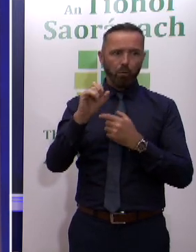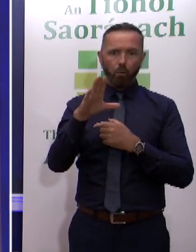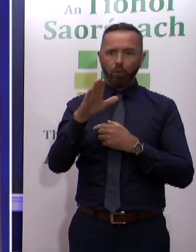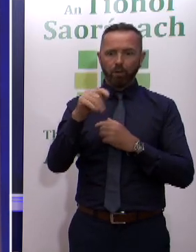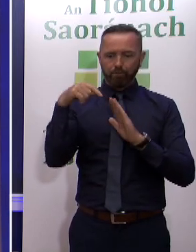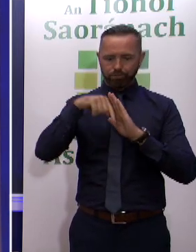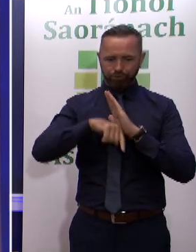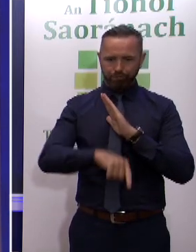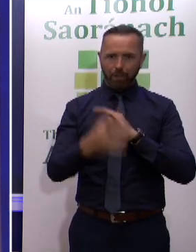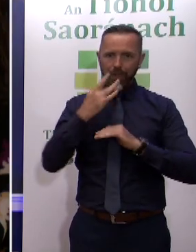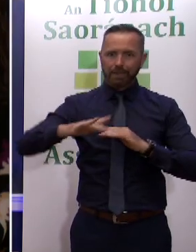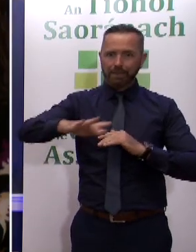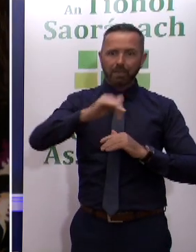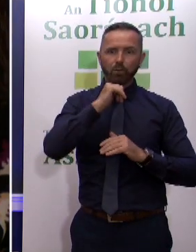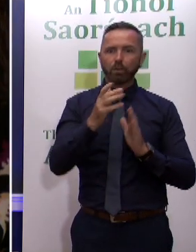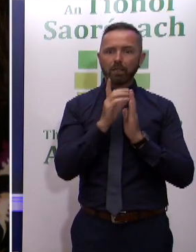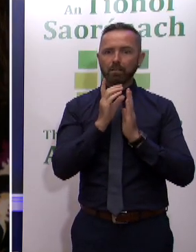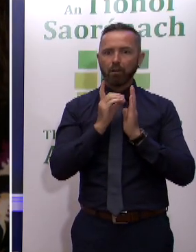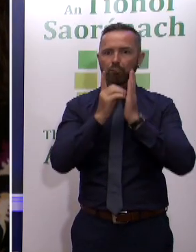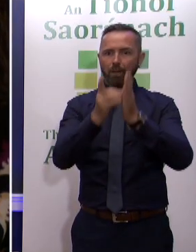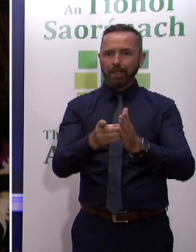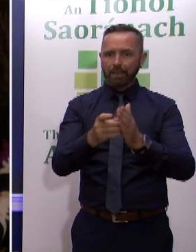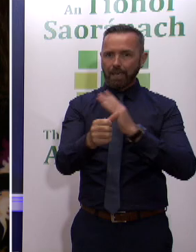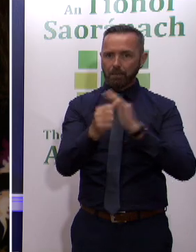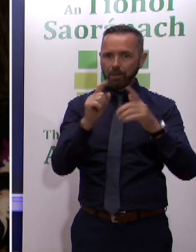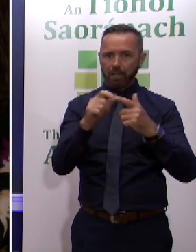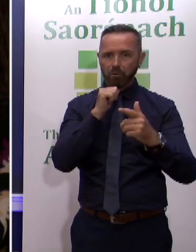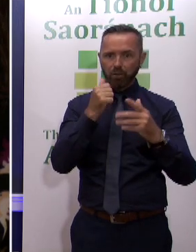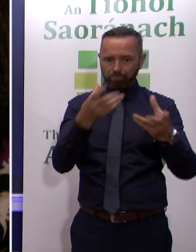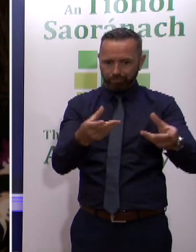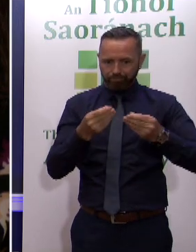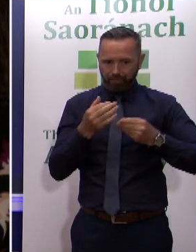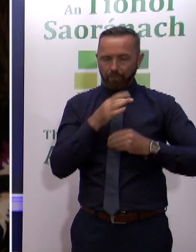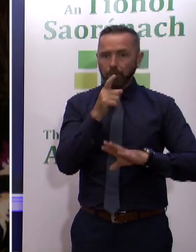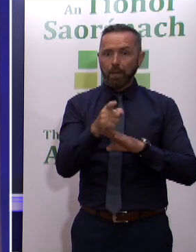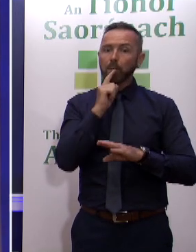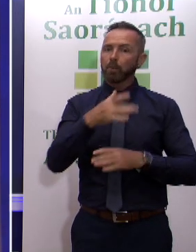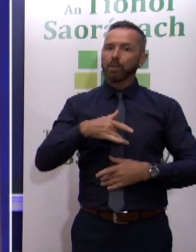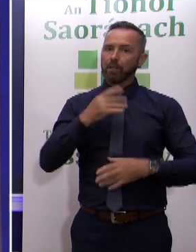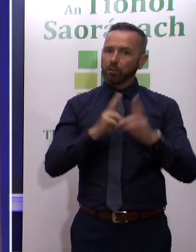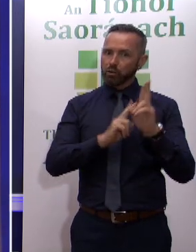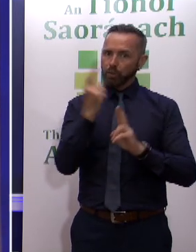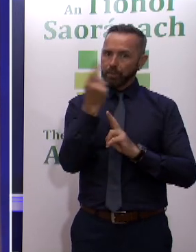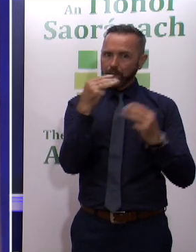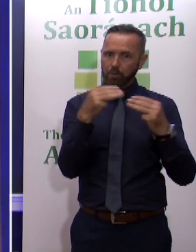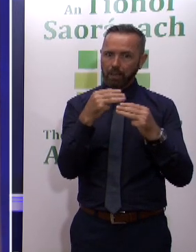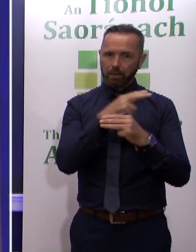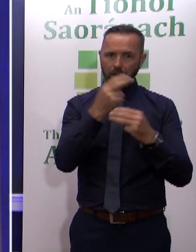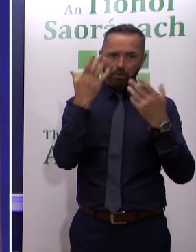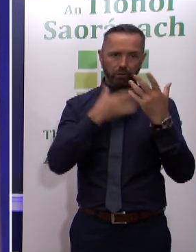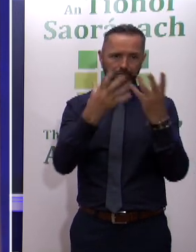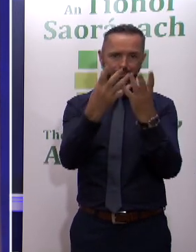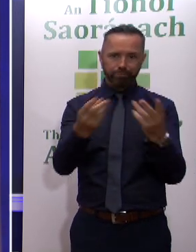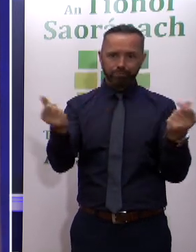direct experience of them, and we get nothing from them. But we do feel that they should be protected and not let go